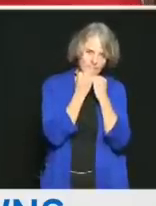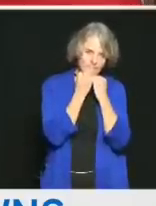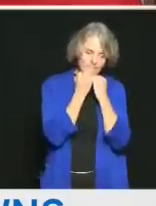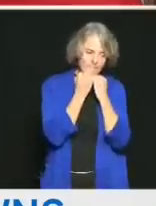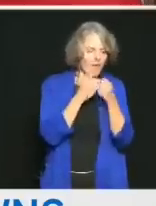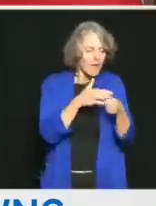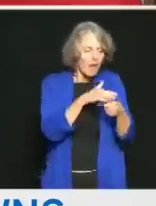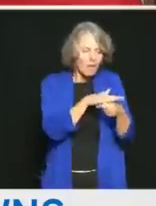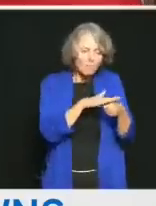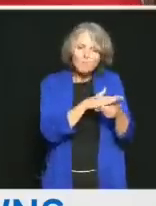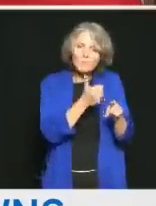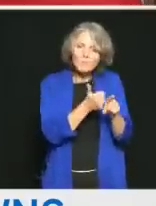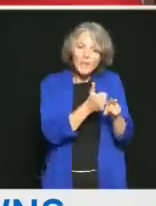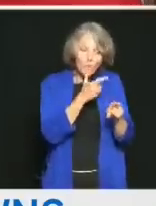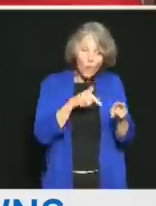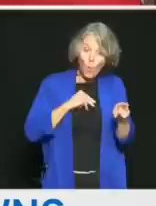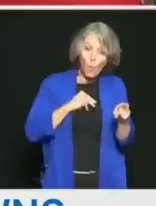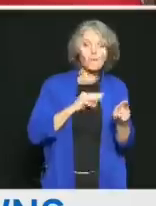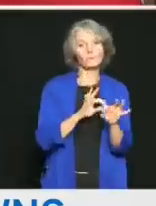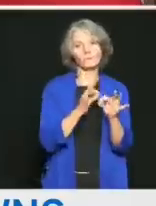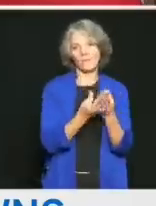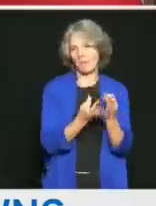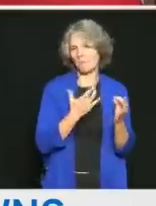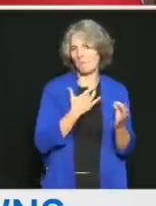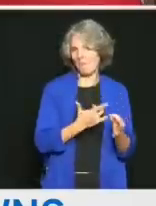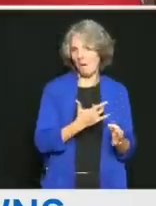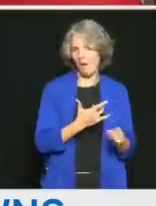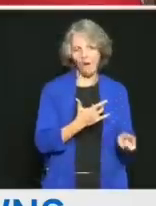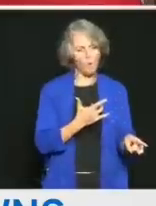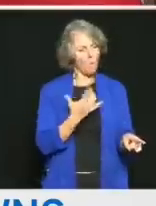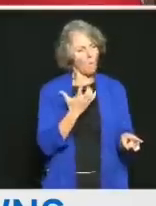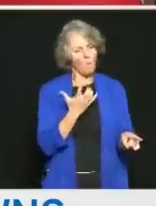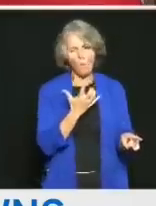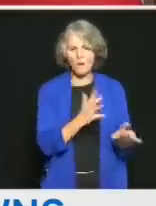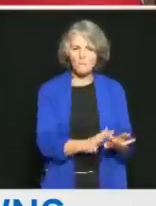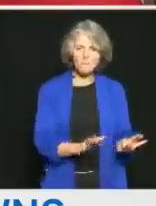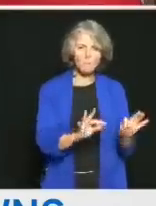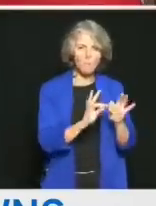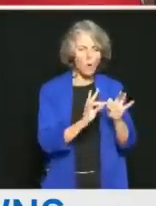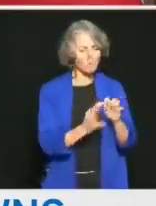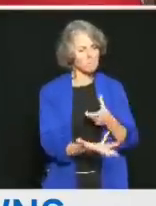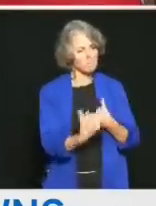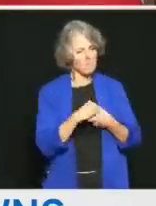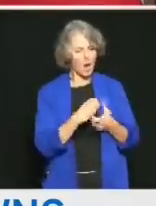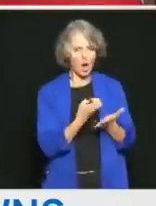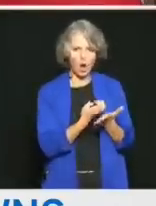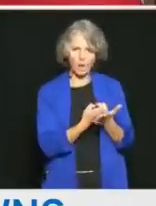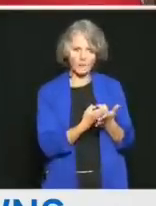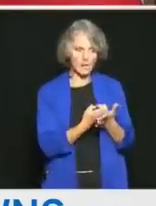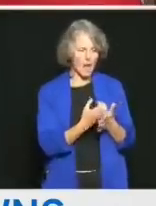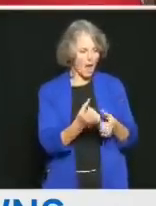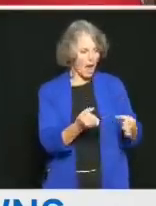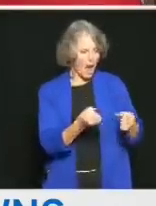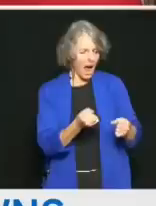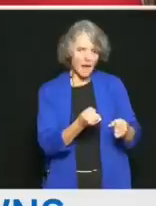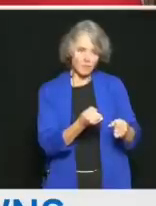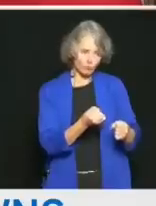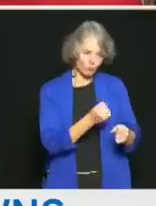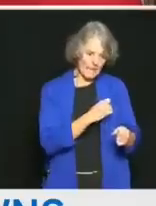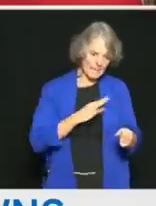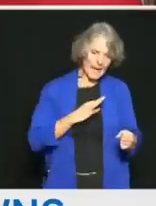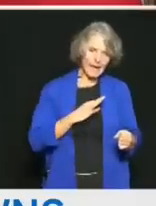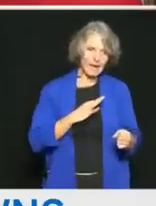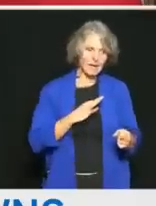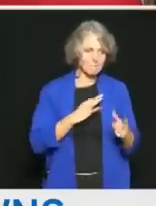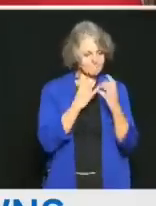often family-owned businesses, how important they are to our economy, huge source of employment, and how important they